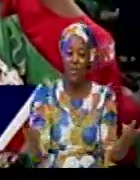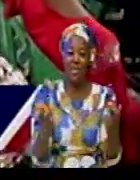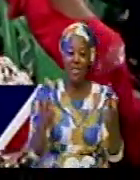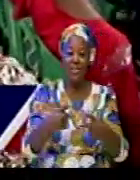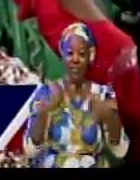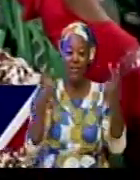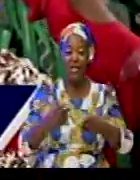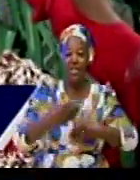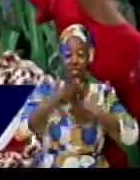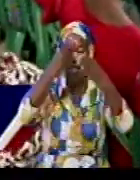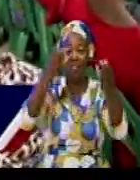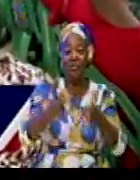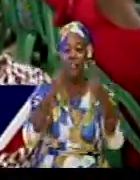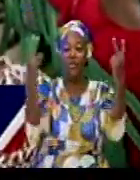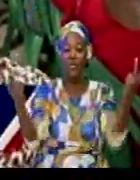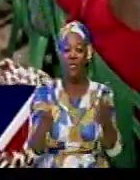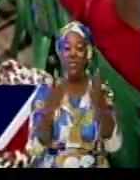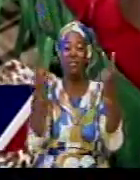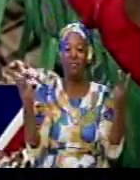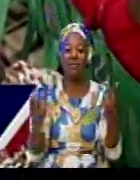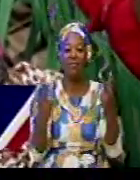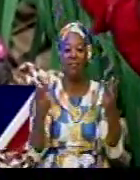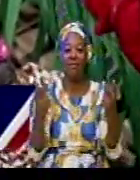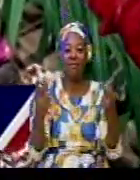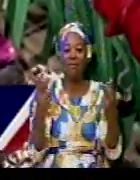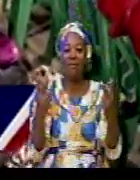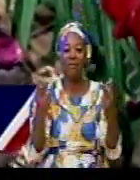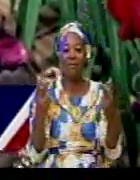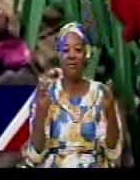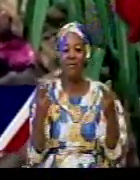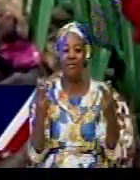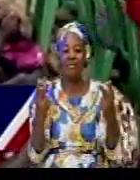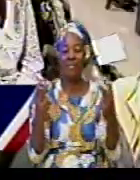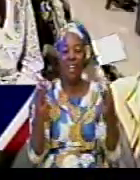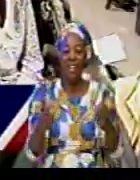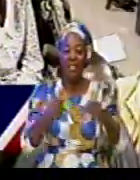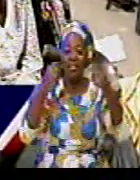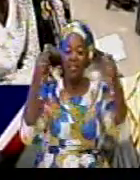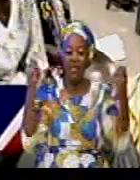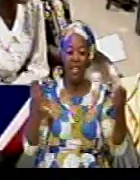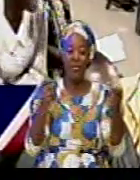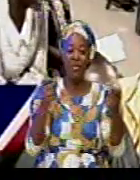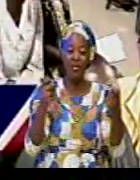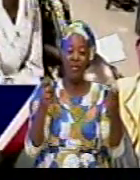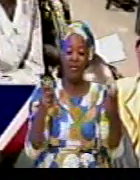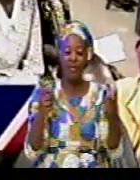there? Victory, victory. Somebody shout victory.